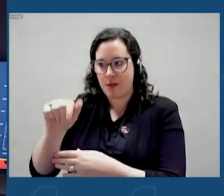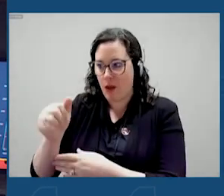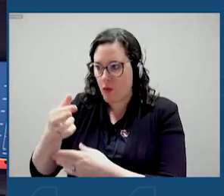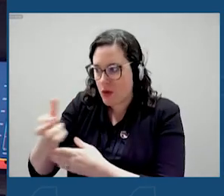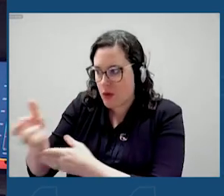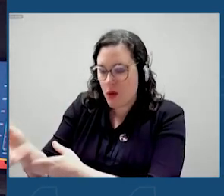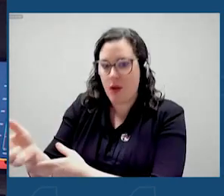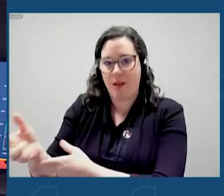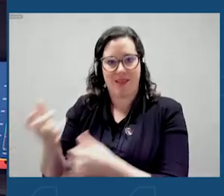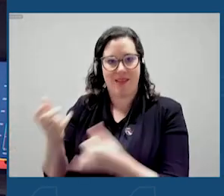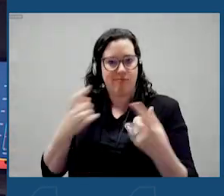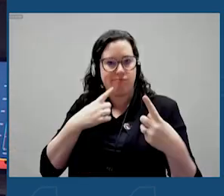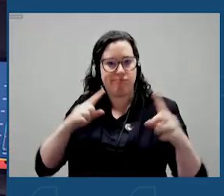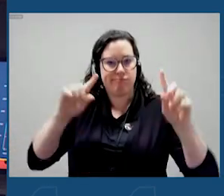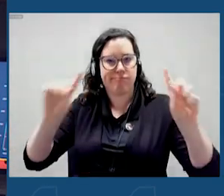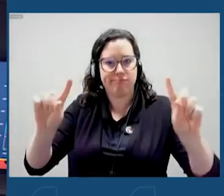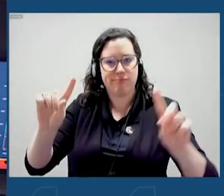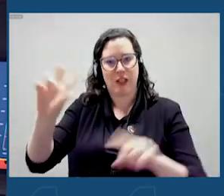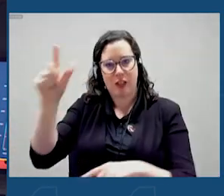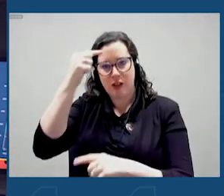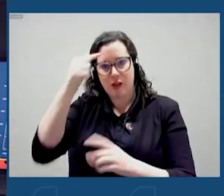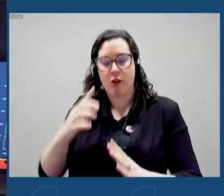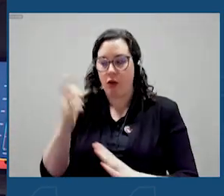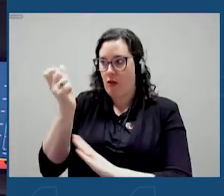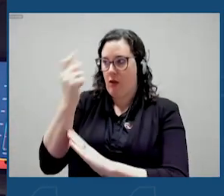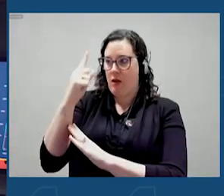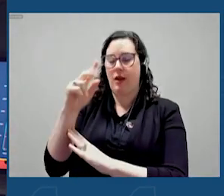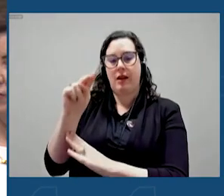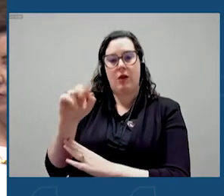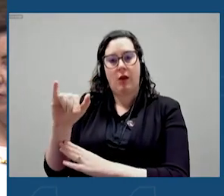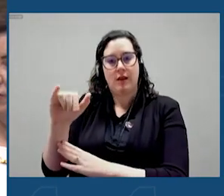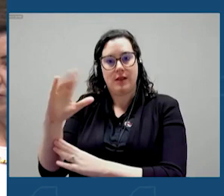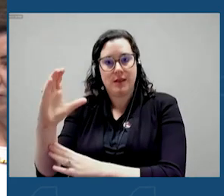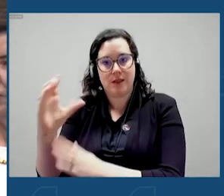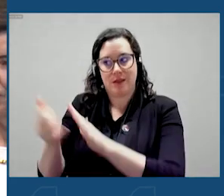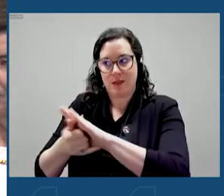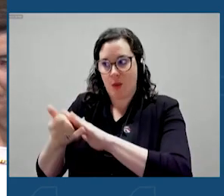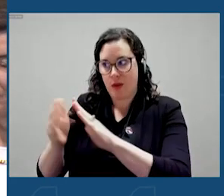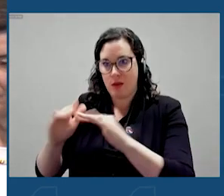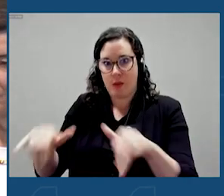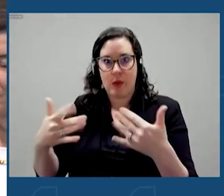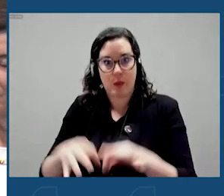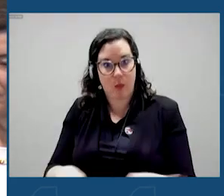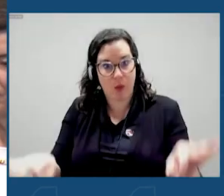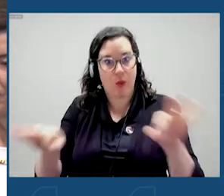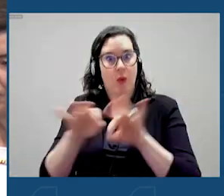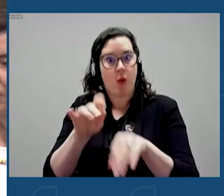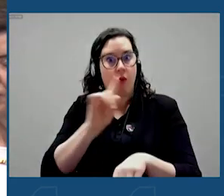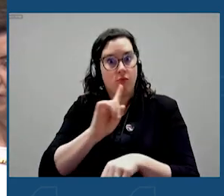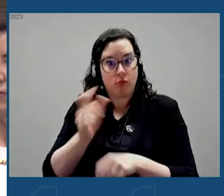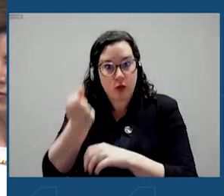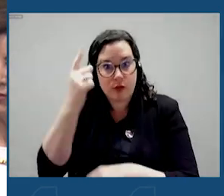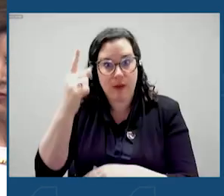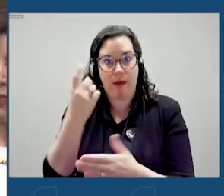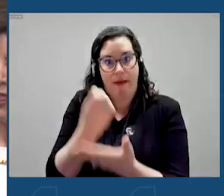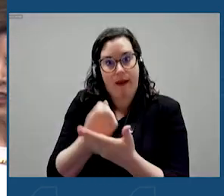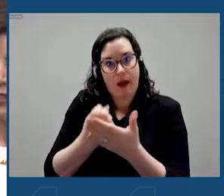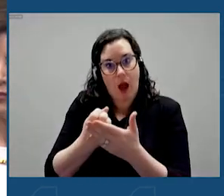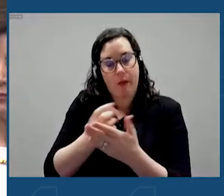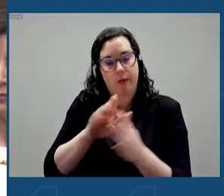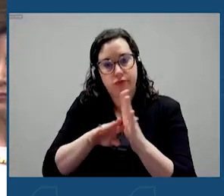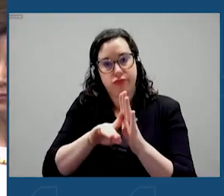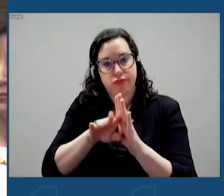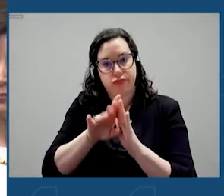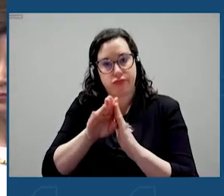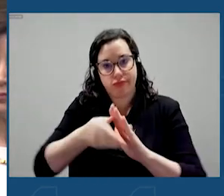that understood the importance of New York City's subway system. We're the economic engine of this entire state, and New